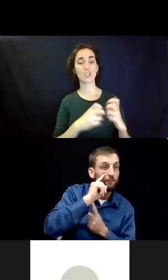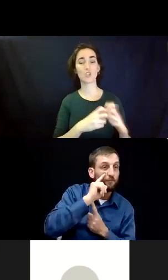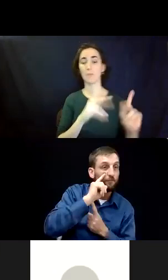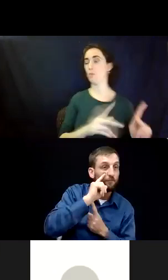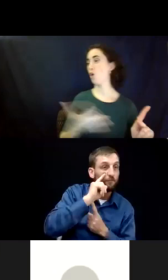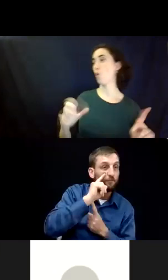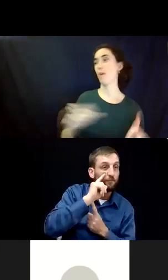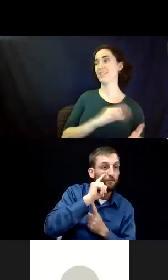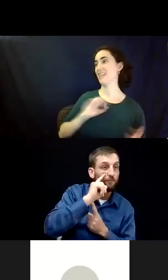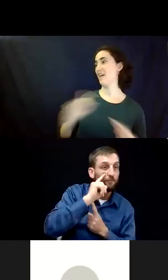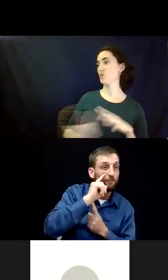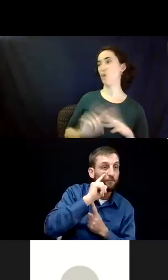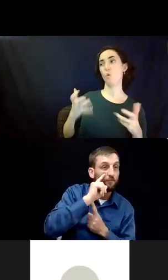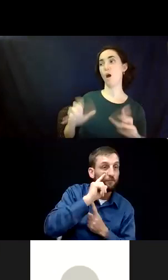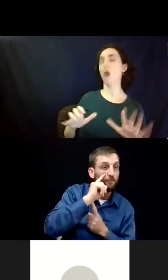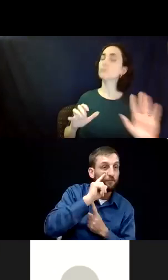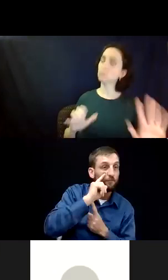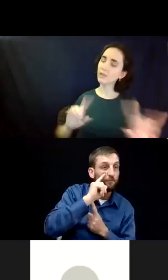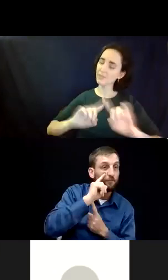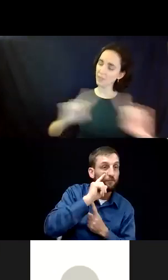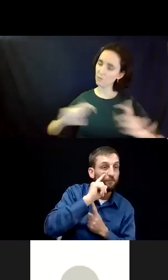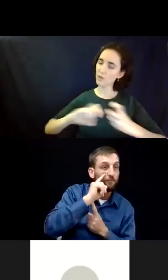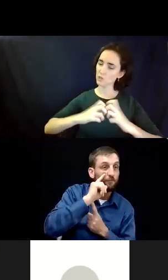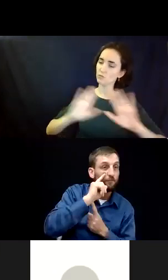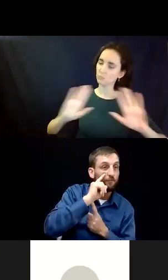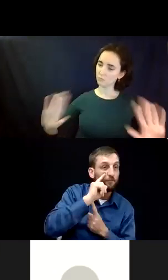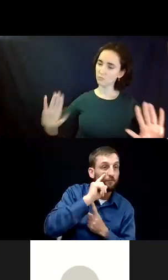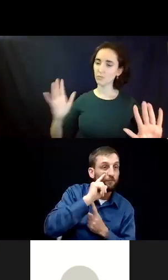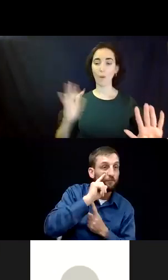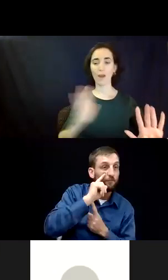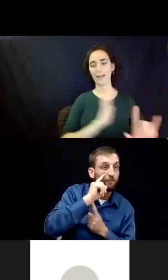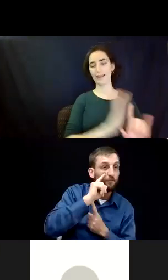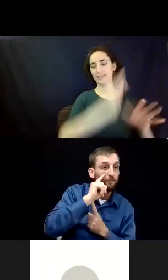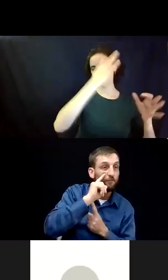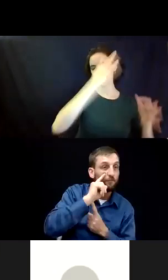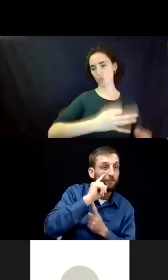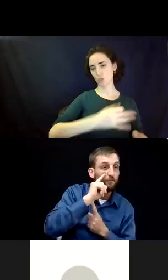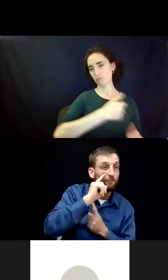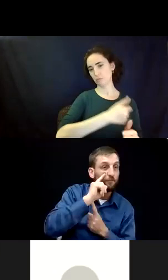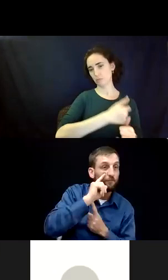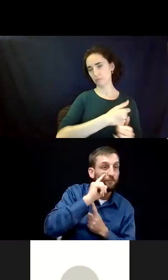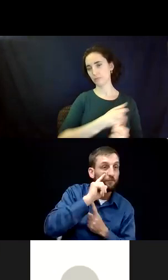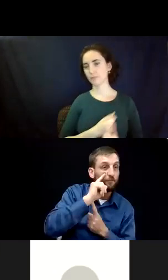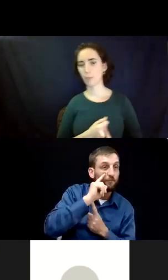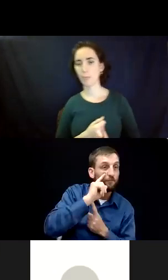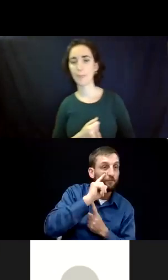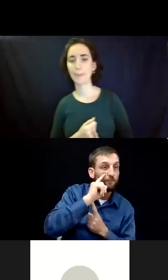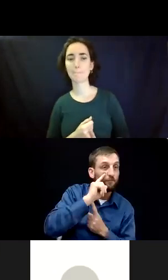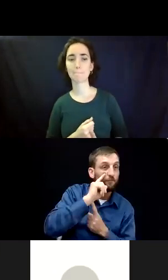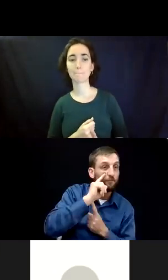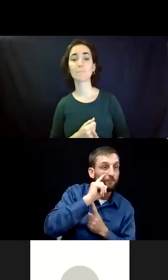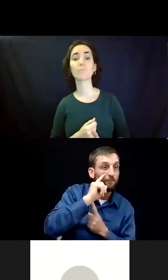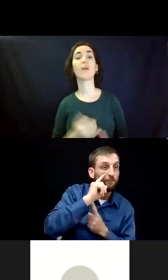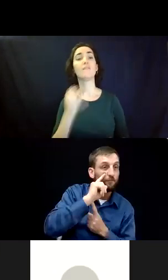workers during this period. That's a different issue when it's a decision that they're making for themselves. And finally, we are